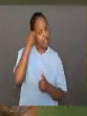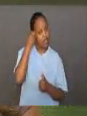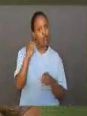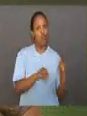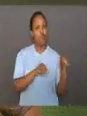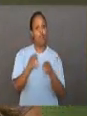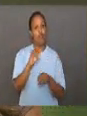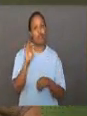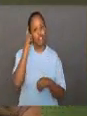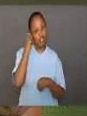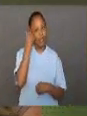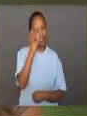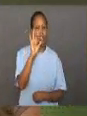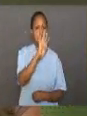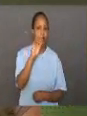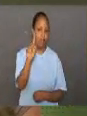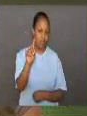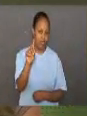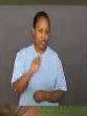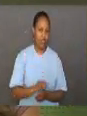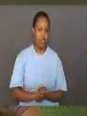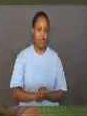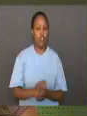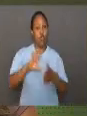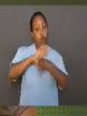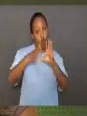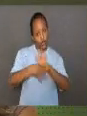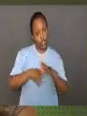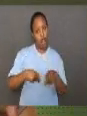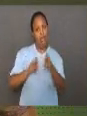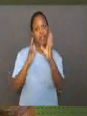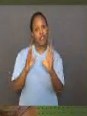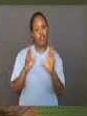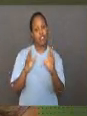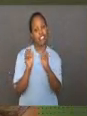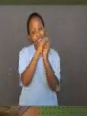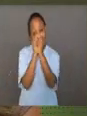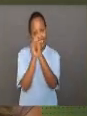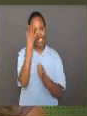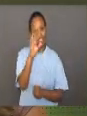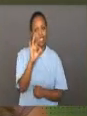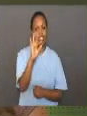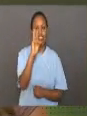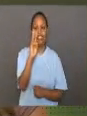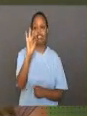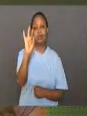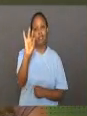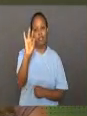First Wayoni Movement of Tigray in 1941, the Gojam Peasant Struggle